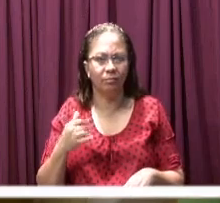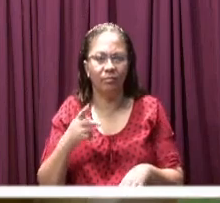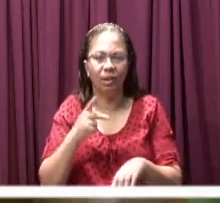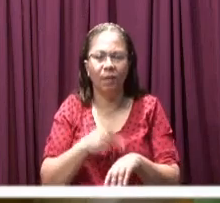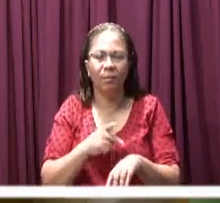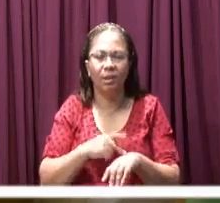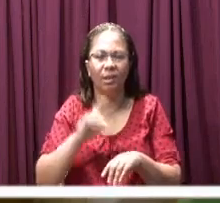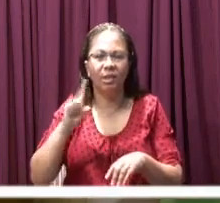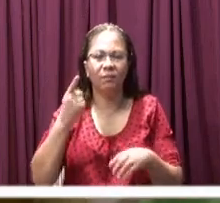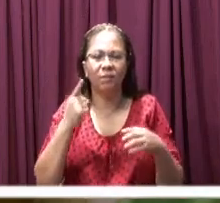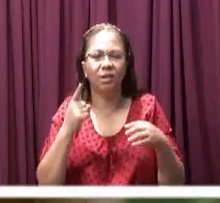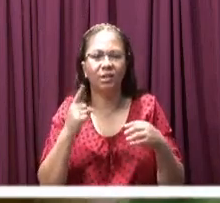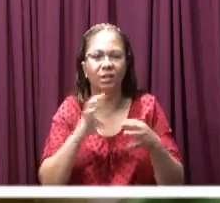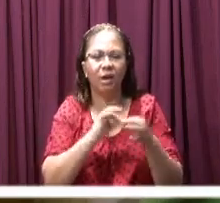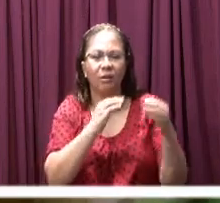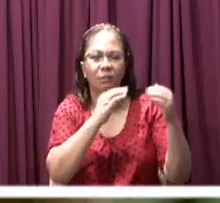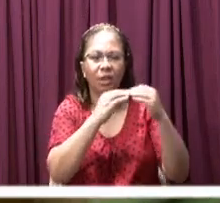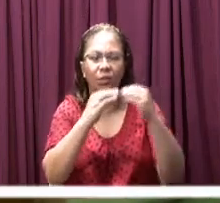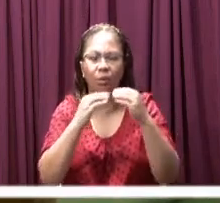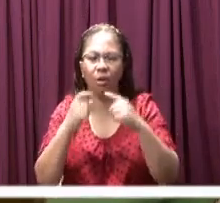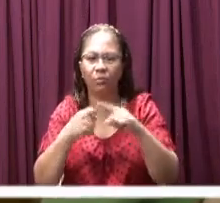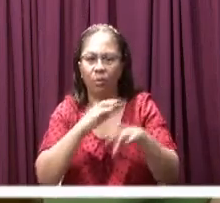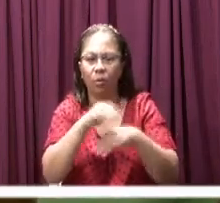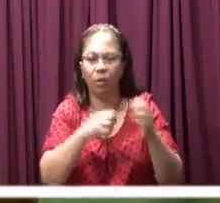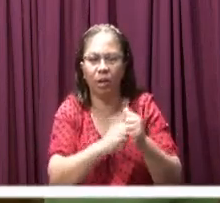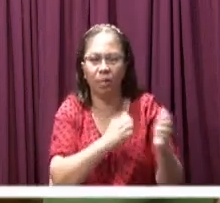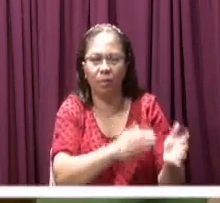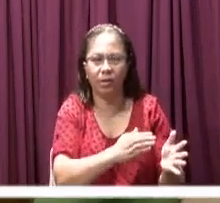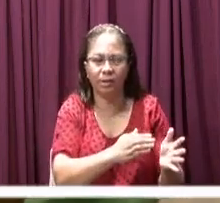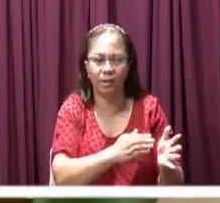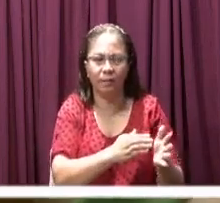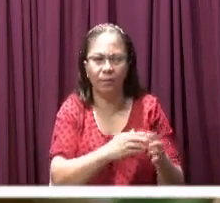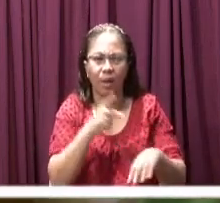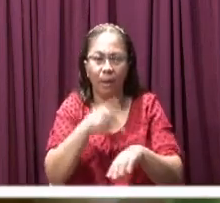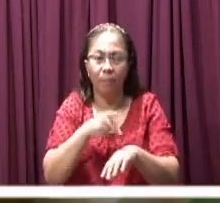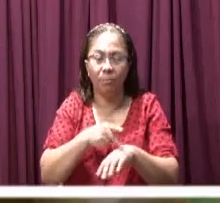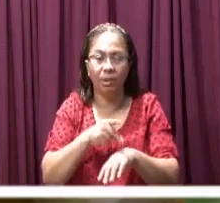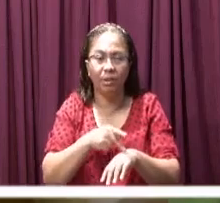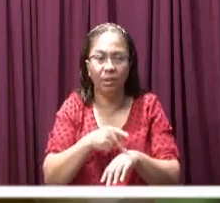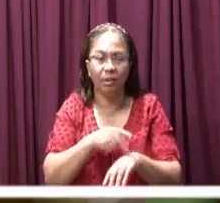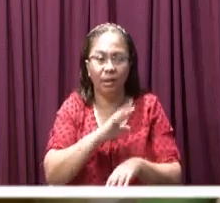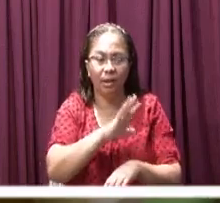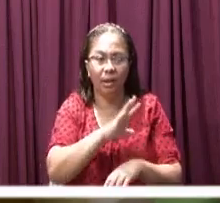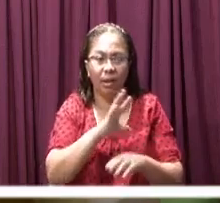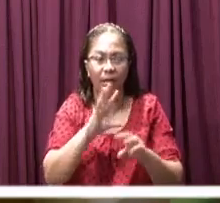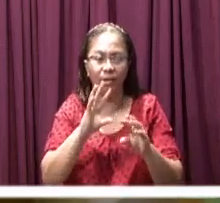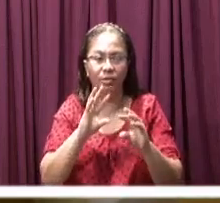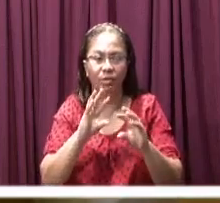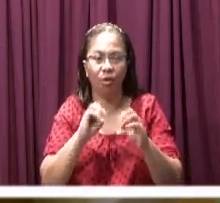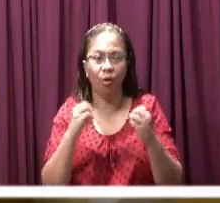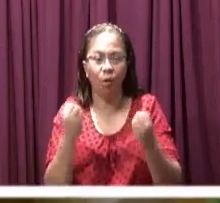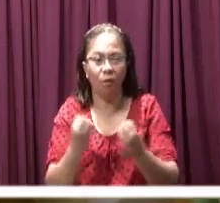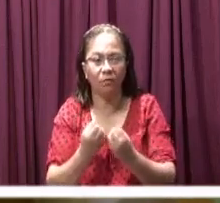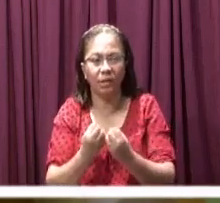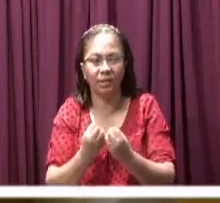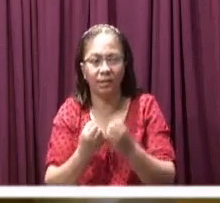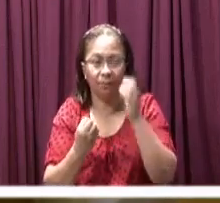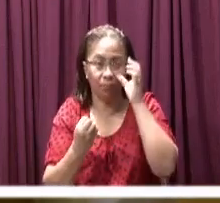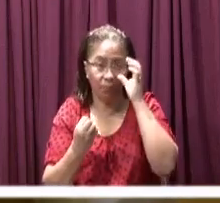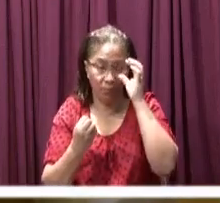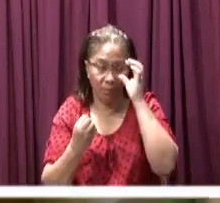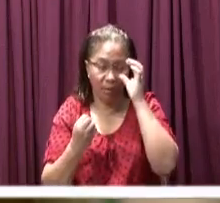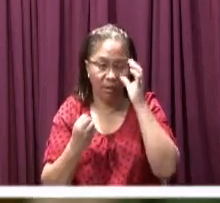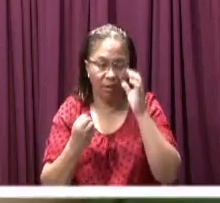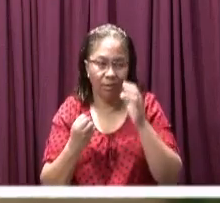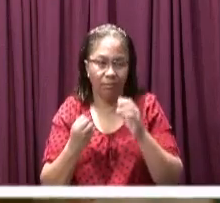see in Matthew's gospel this Petrine office. This office of Peter, the office of the Pope, is being elaborated